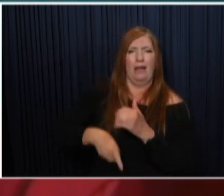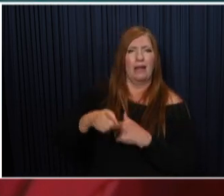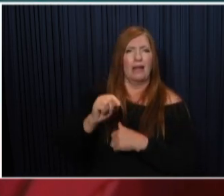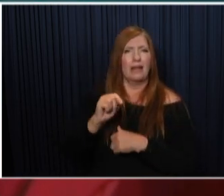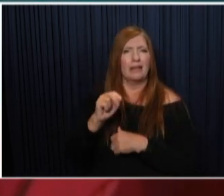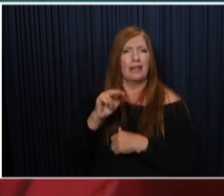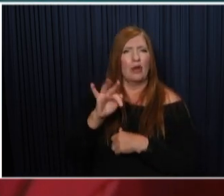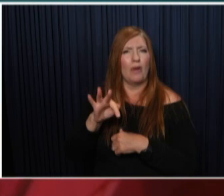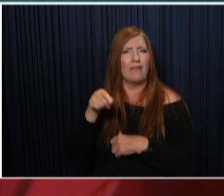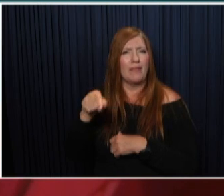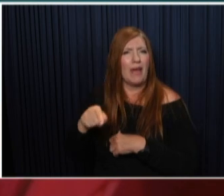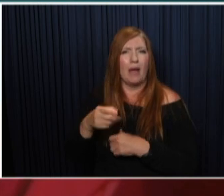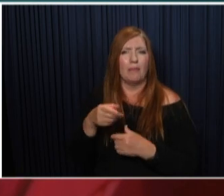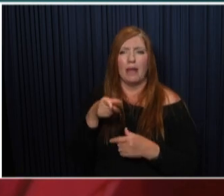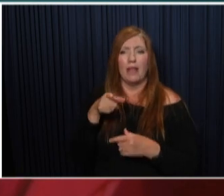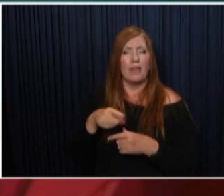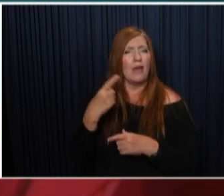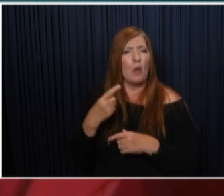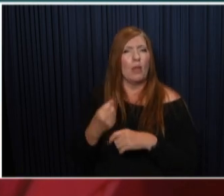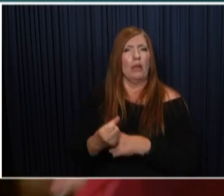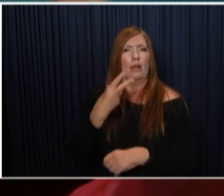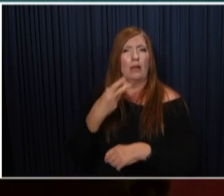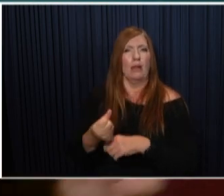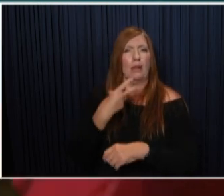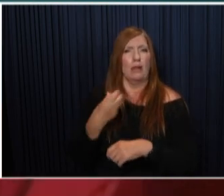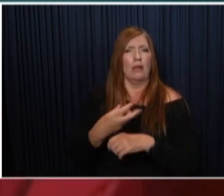can never be a positive,